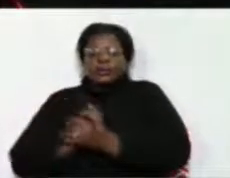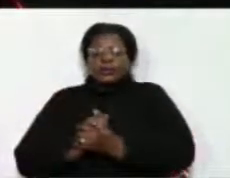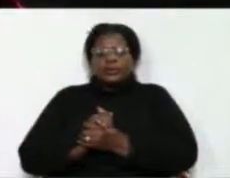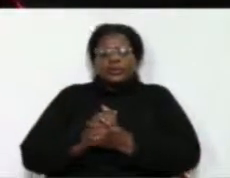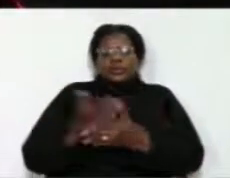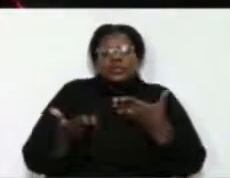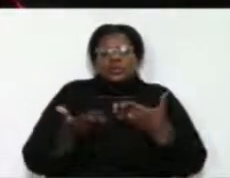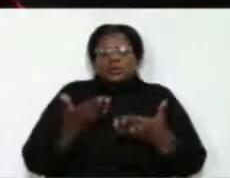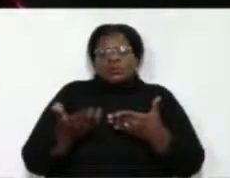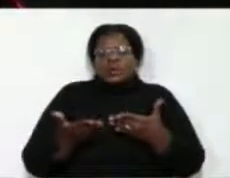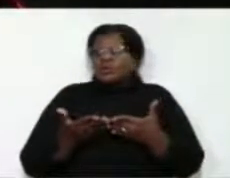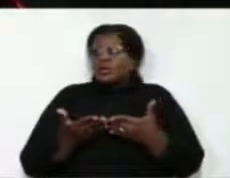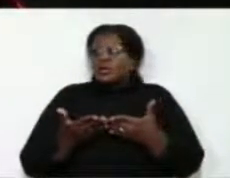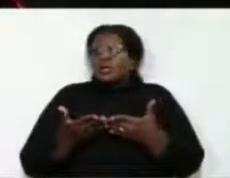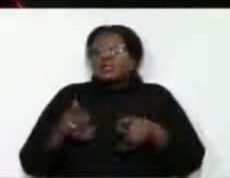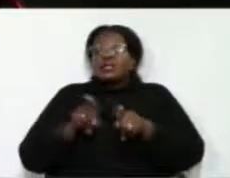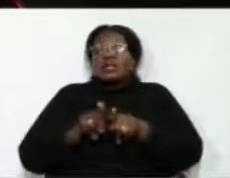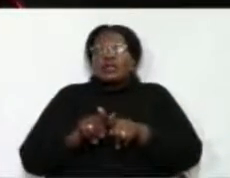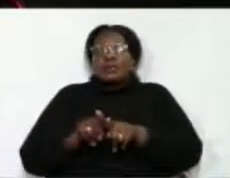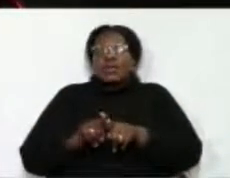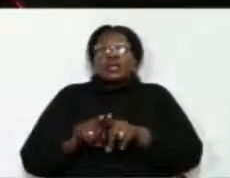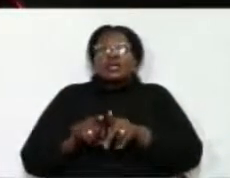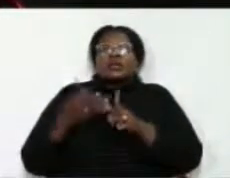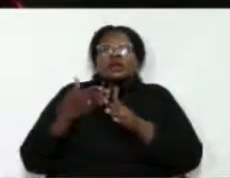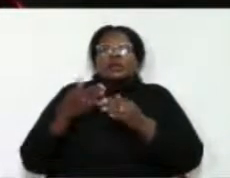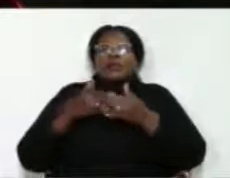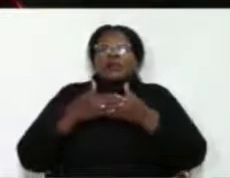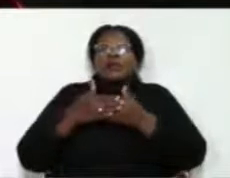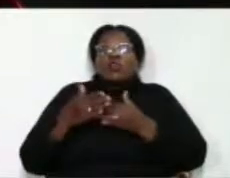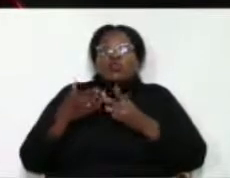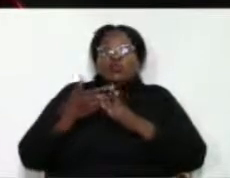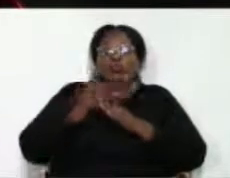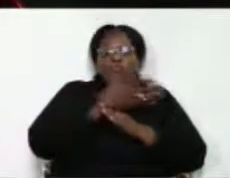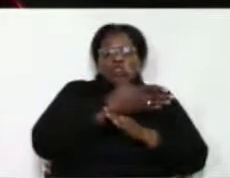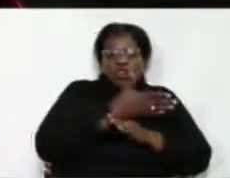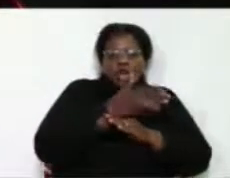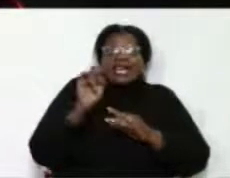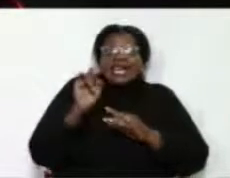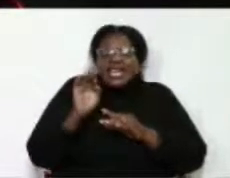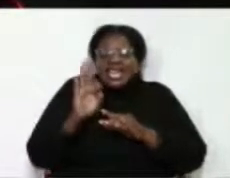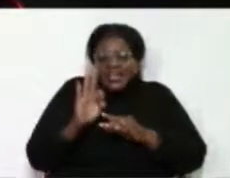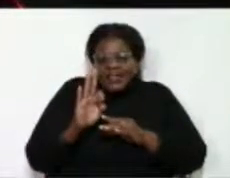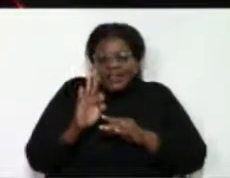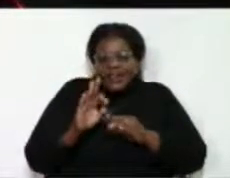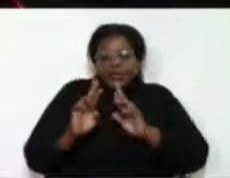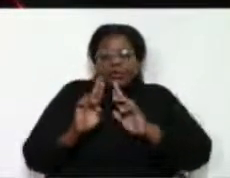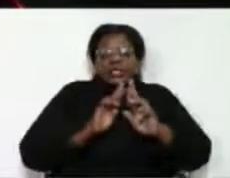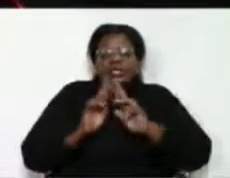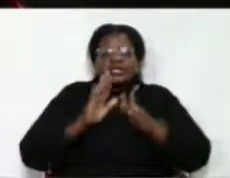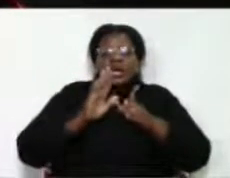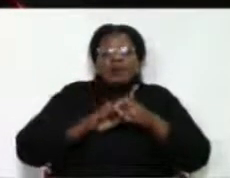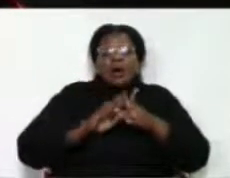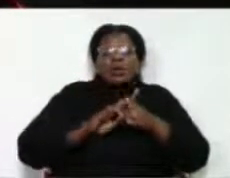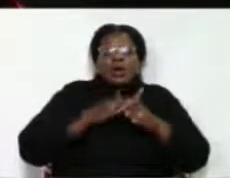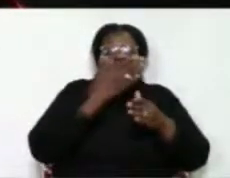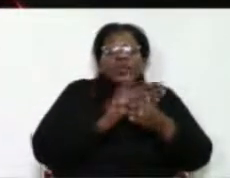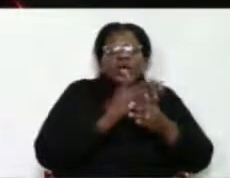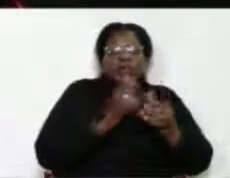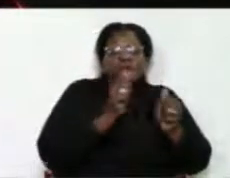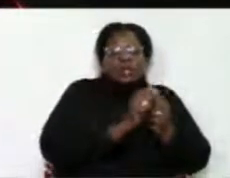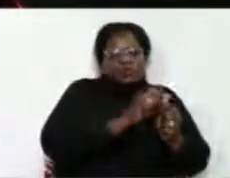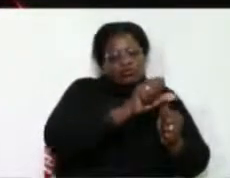answer it as I go through. Okay, great. But a partnership could be more formal, that you agree with somebody, whether you know them or you don't know